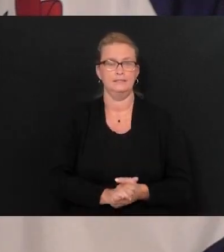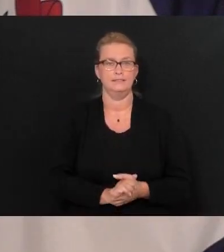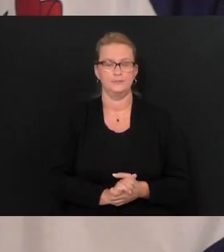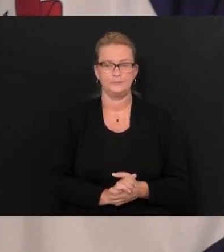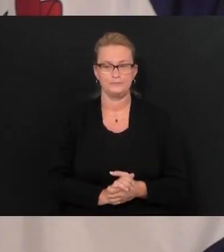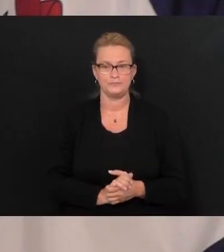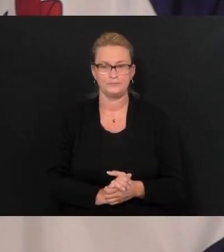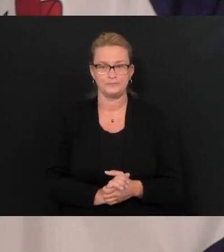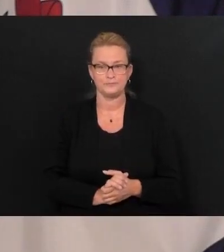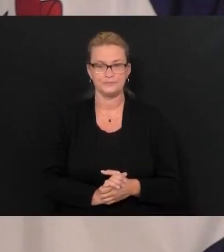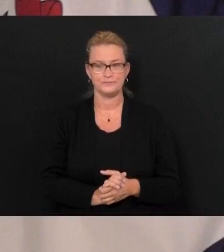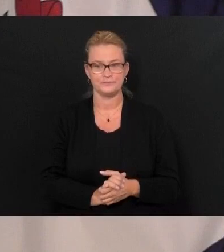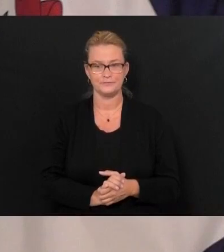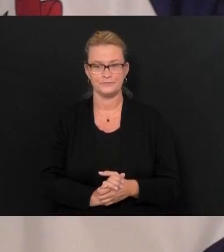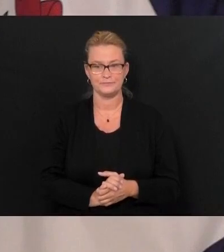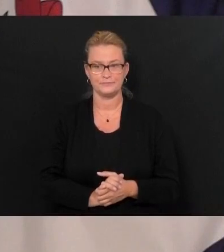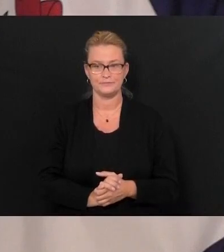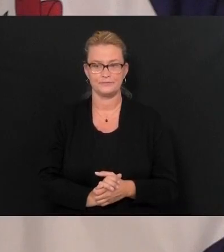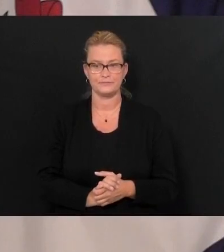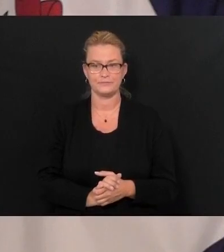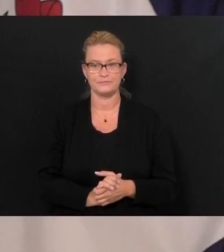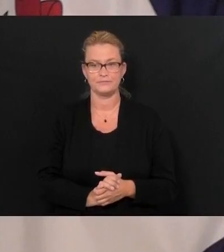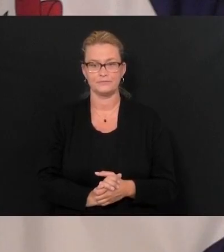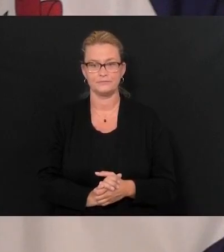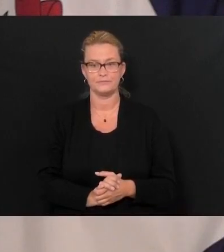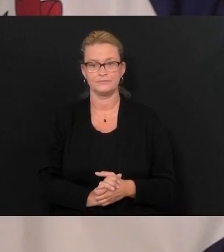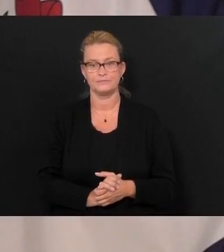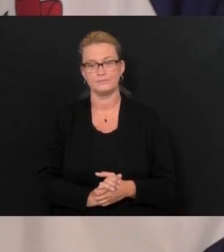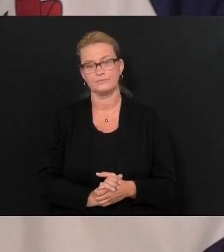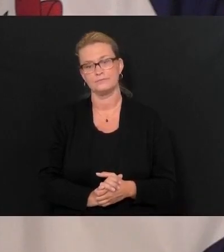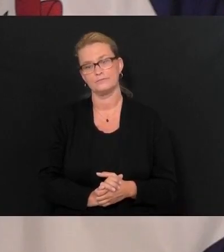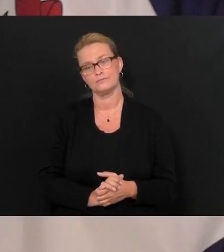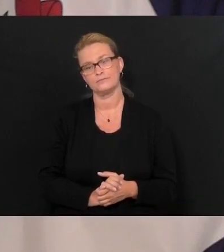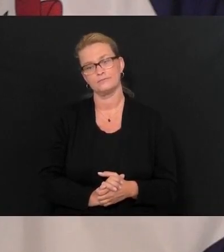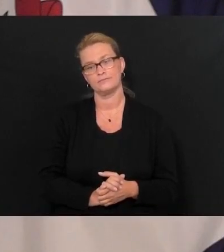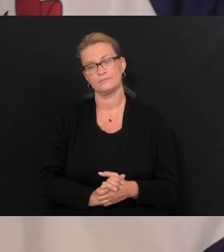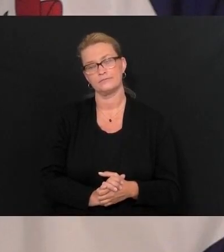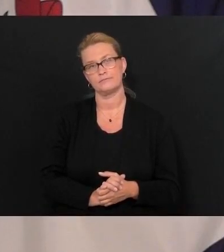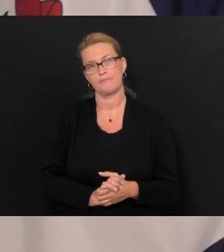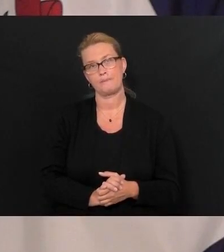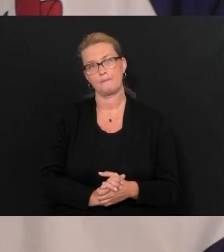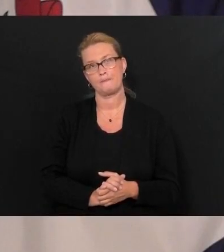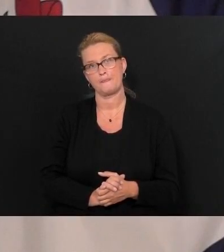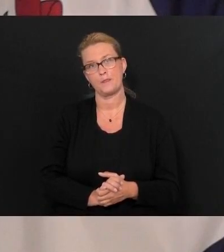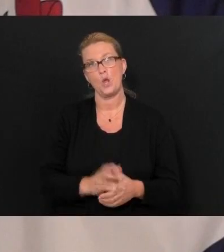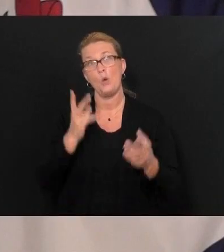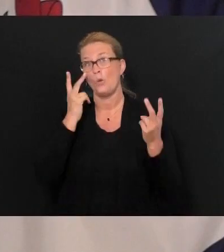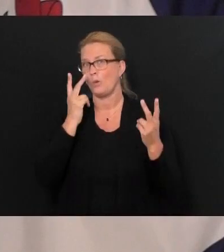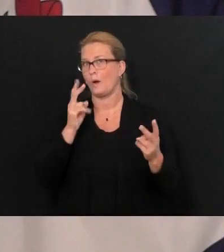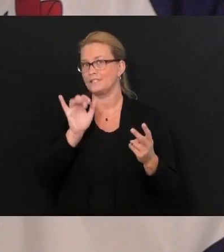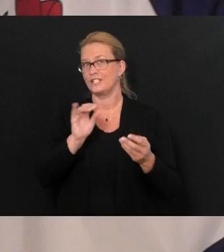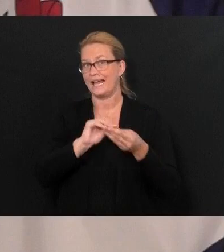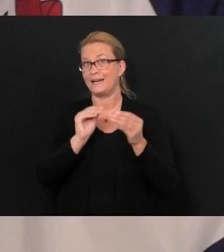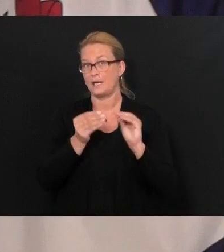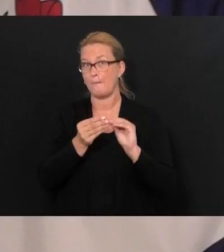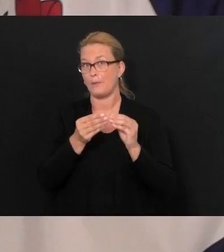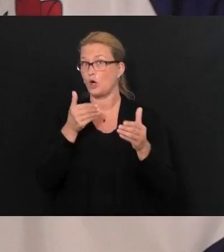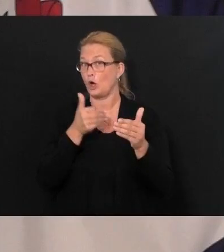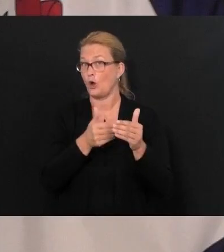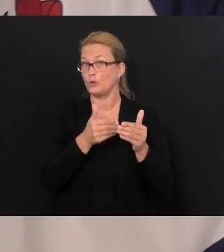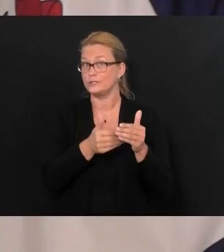the net of the whole thing is Charles, we're watching that number really closely. It was